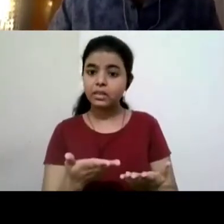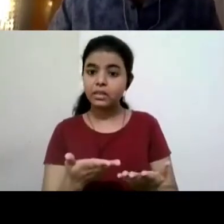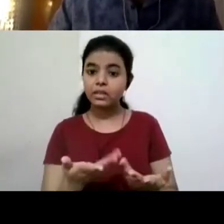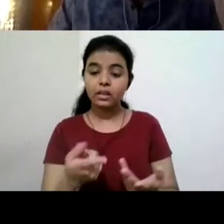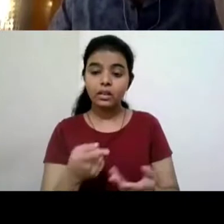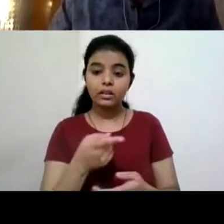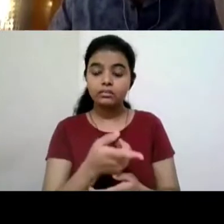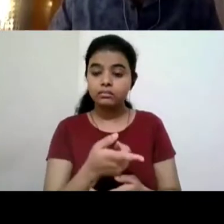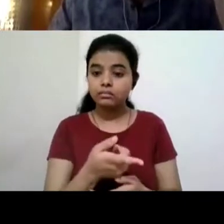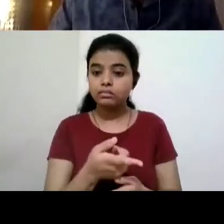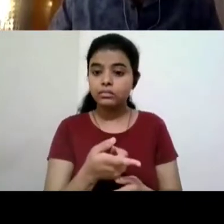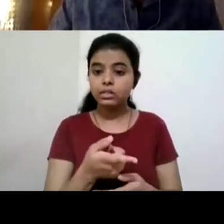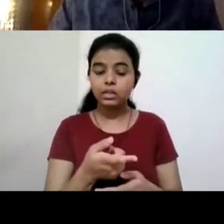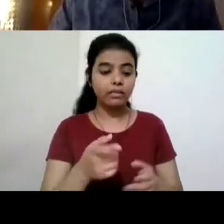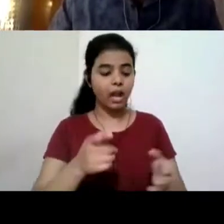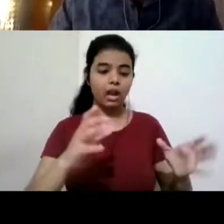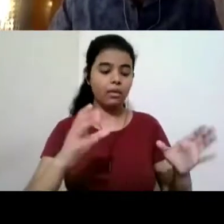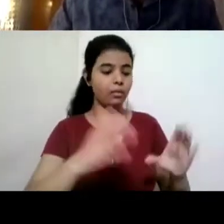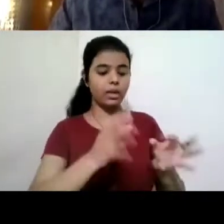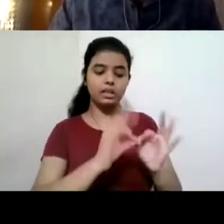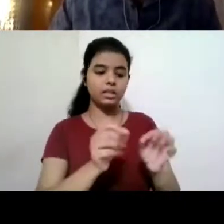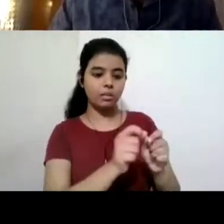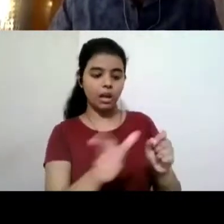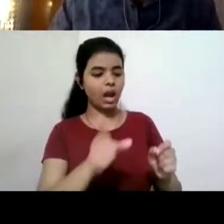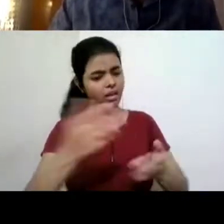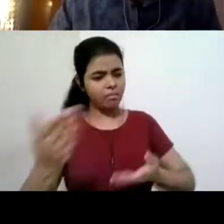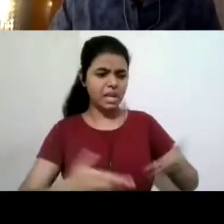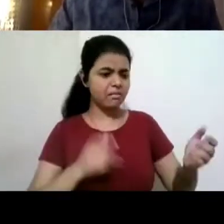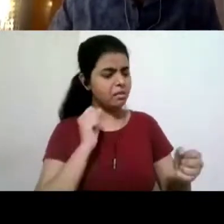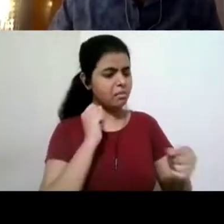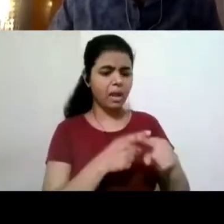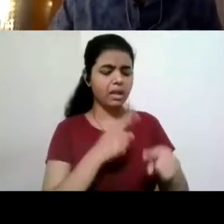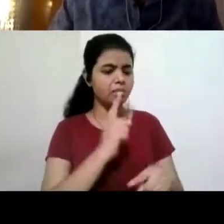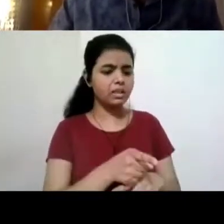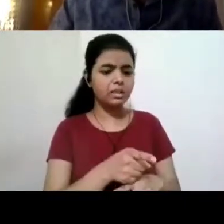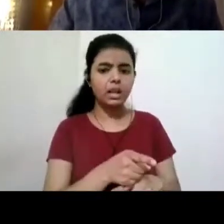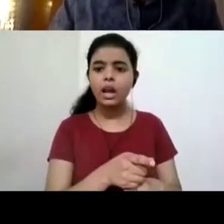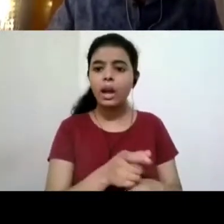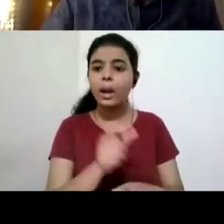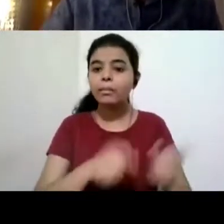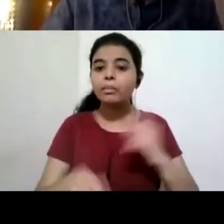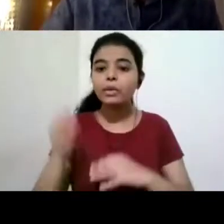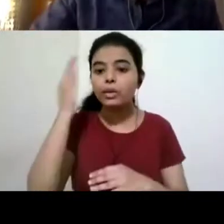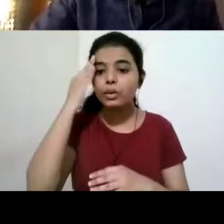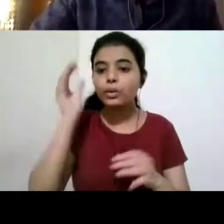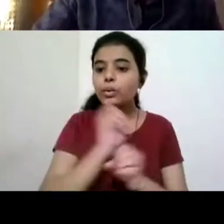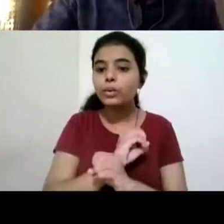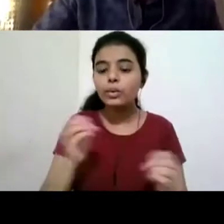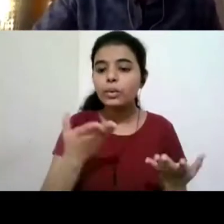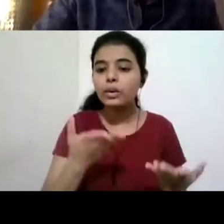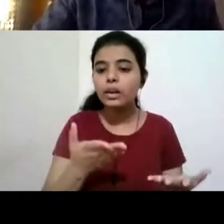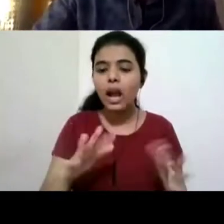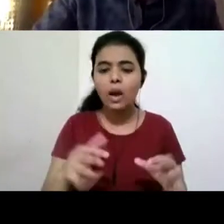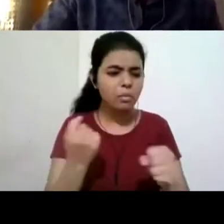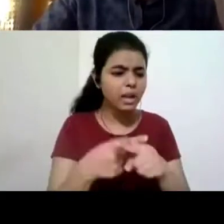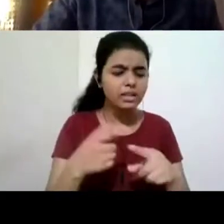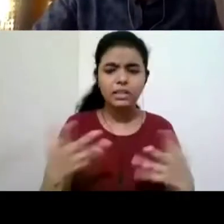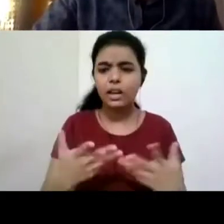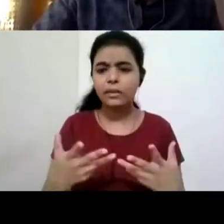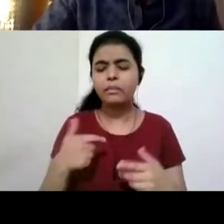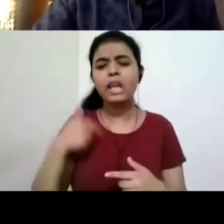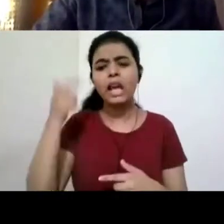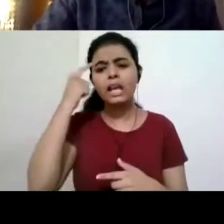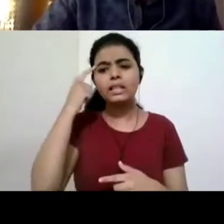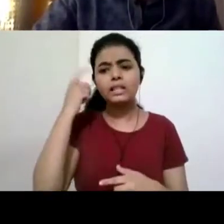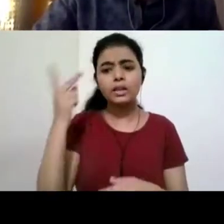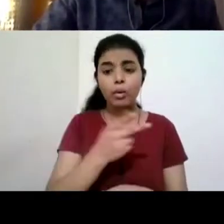to be in this deficient manner can hardly be the person who knows what it's all about. I think the incoming of